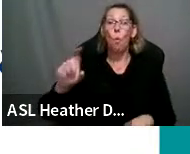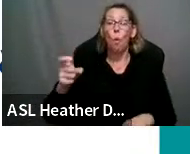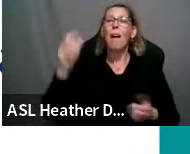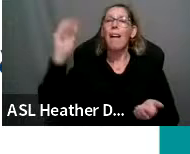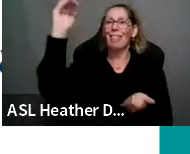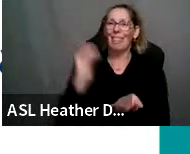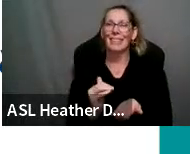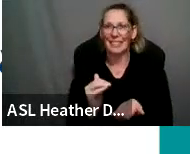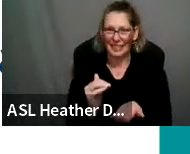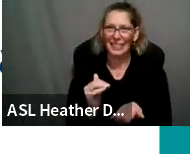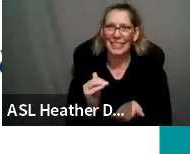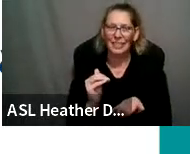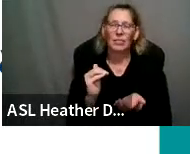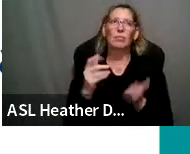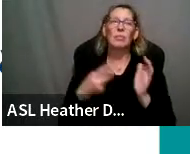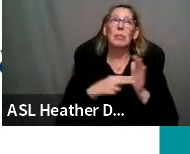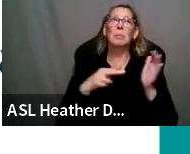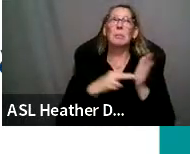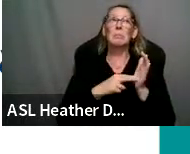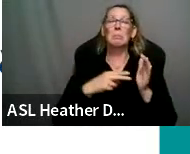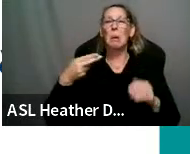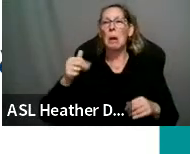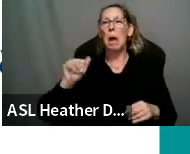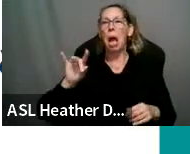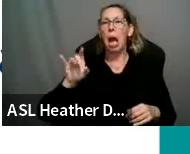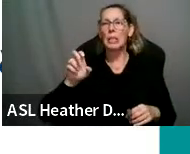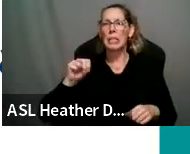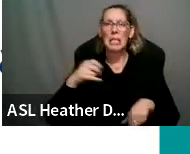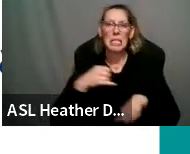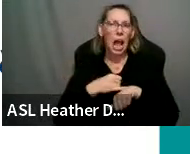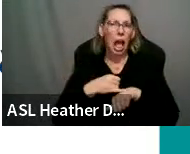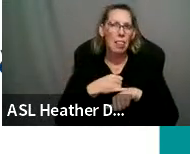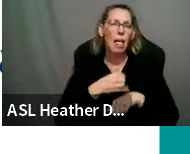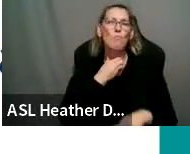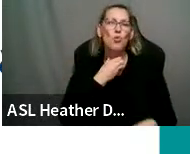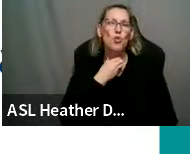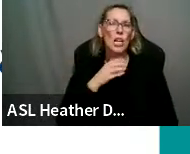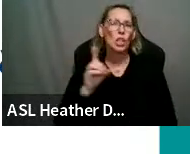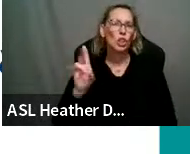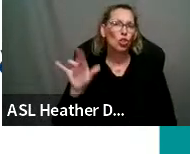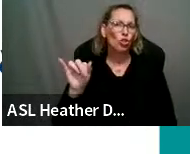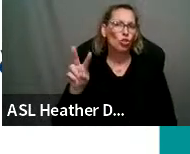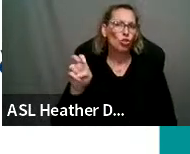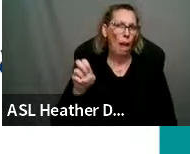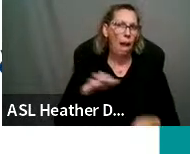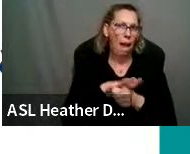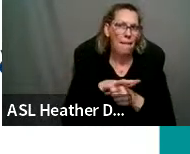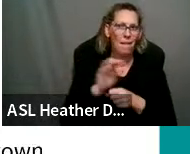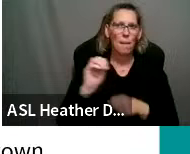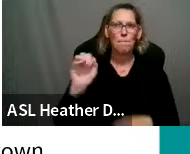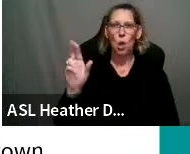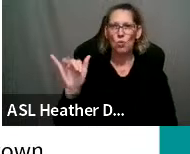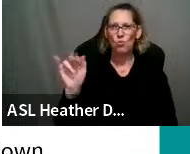reduced and only backs up to about the Hayden Island Marine Drive area. Next slide.